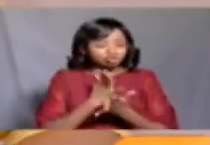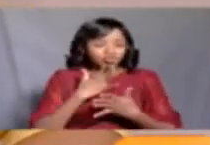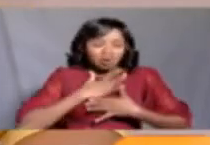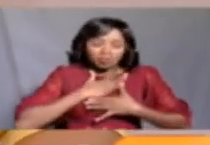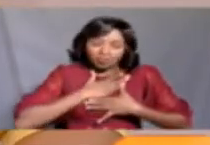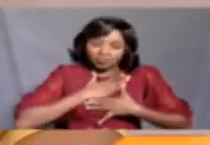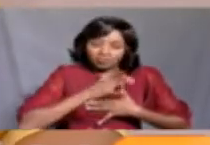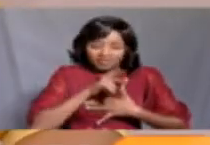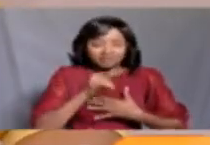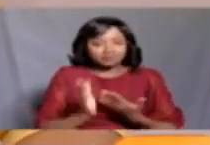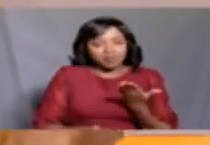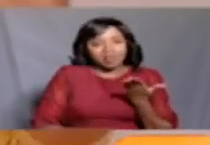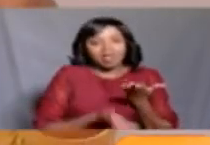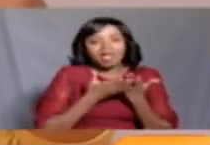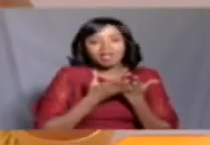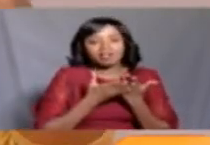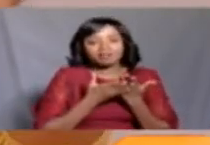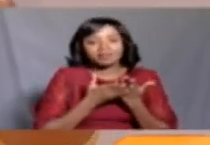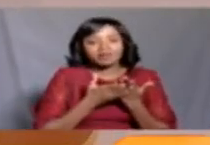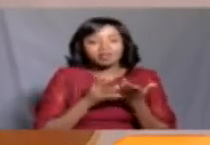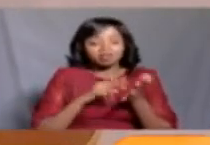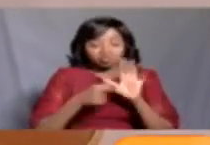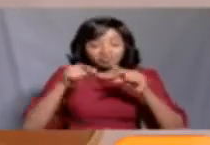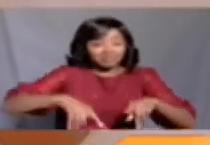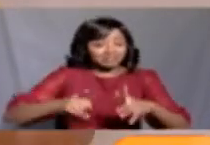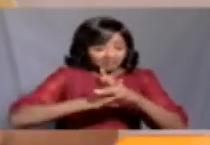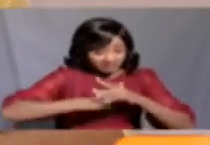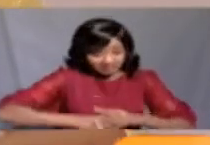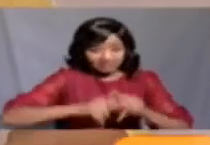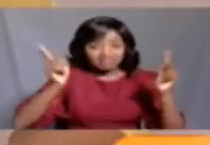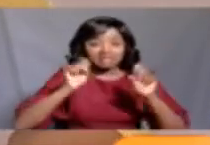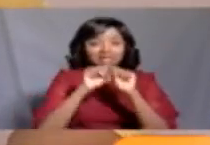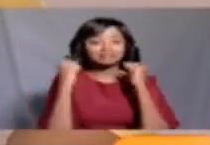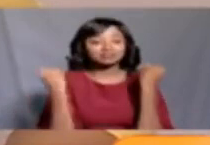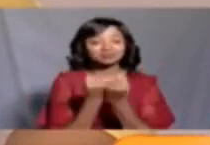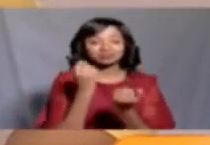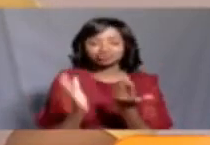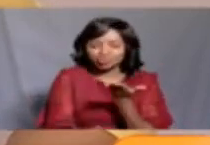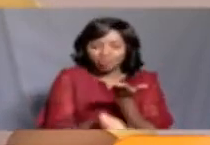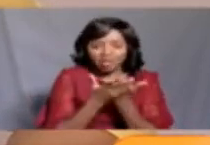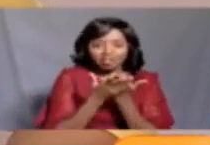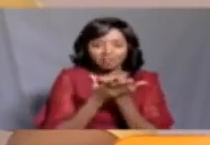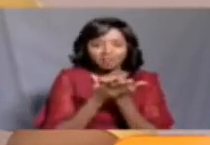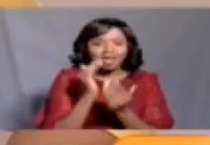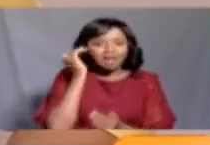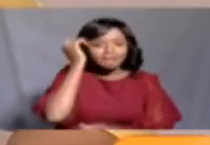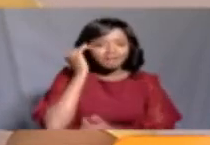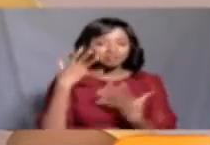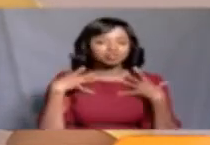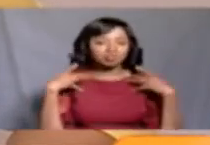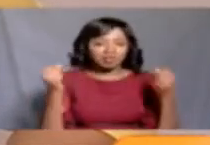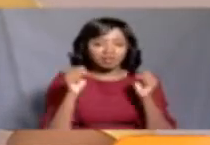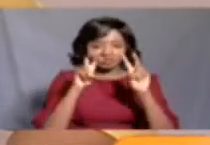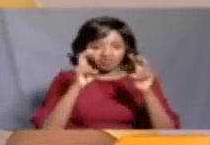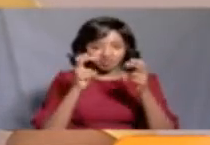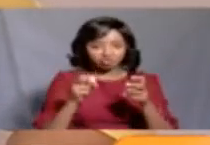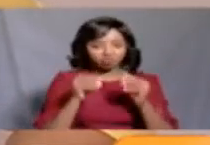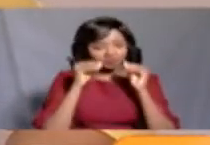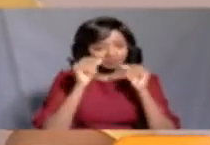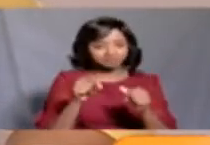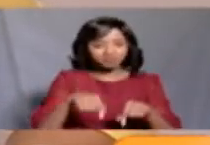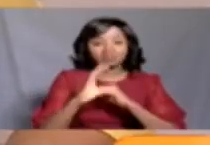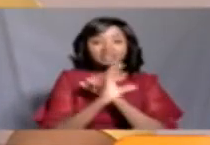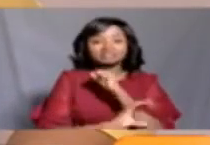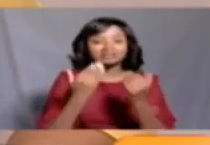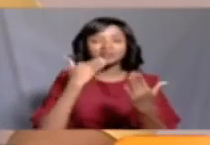medicine that we need, at least as a start. As a start, that's right. As a society, to deal with mental health issues in this